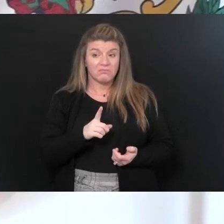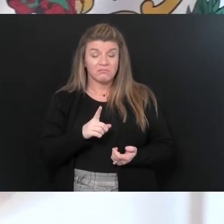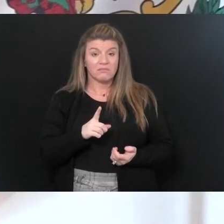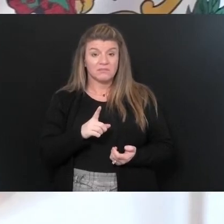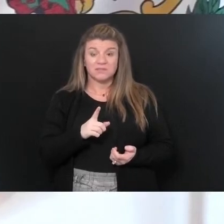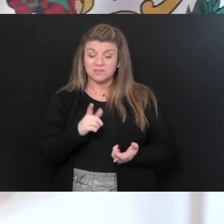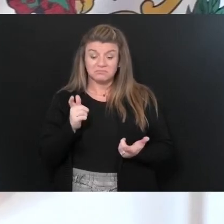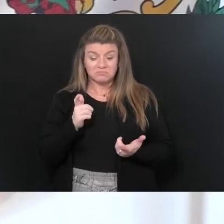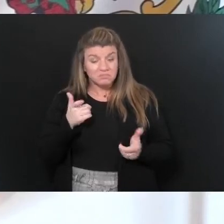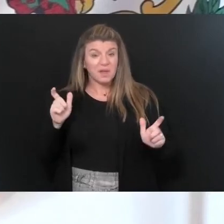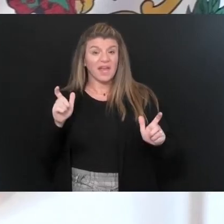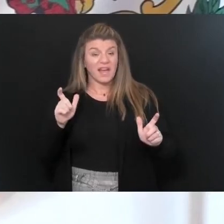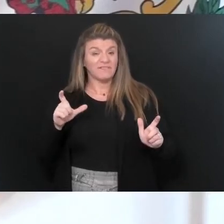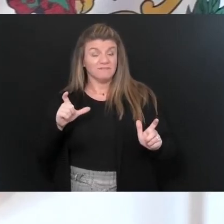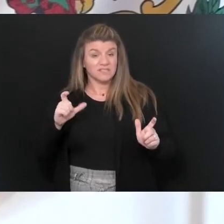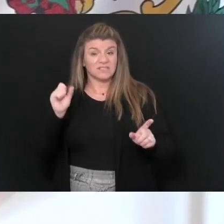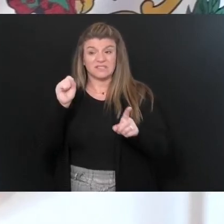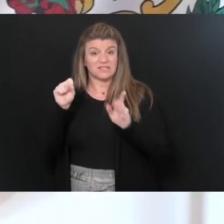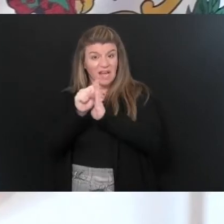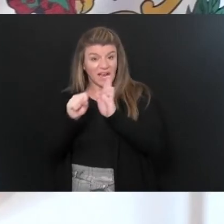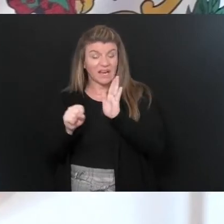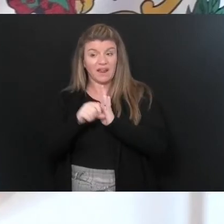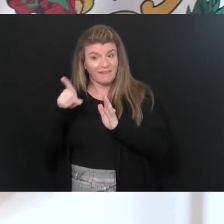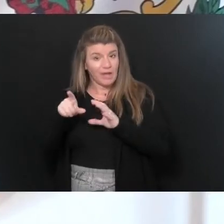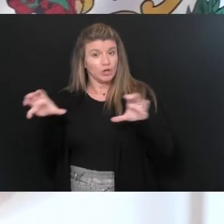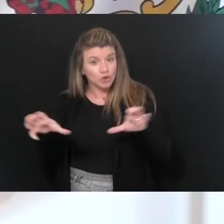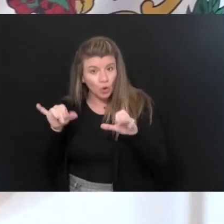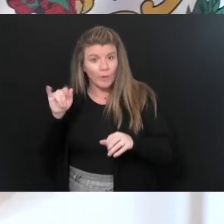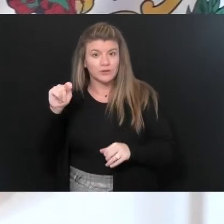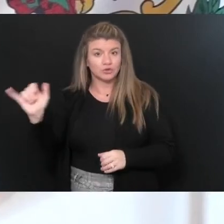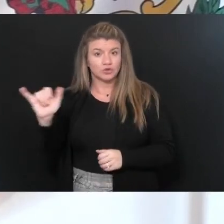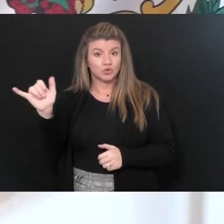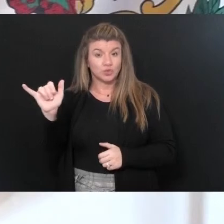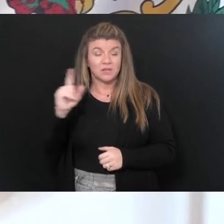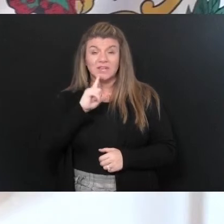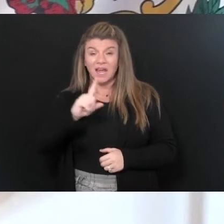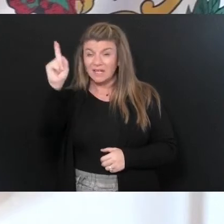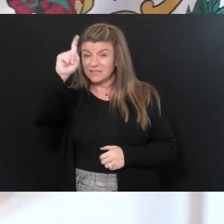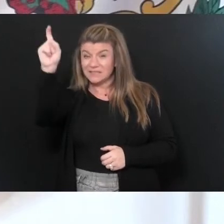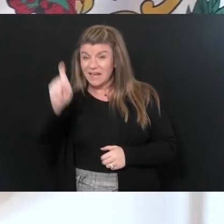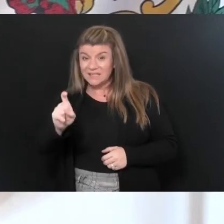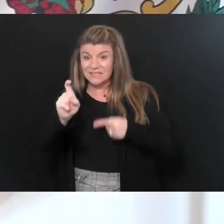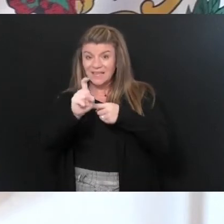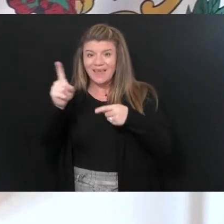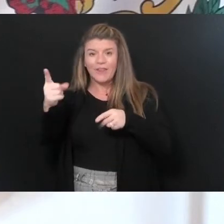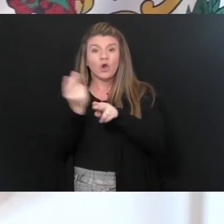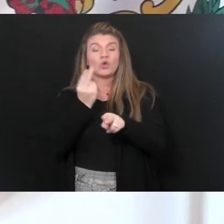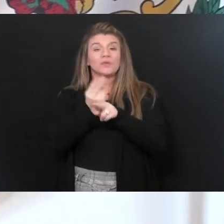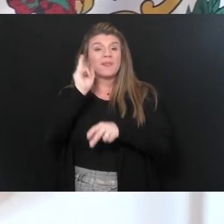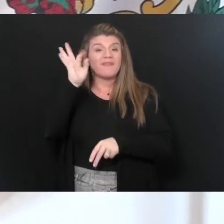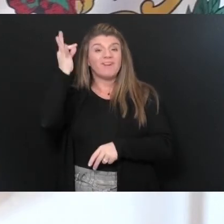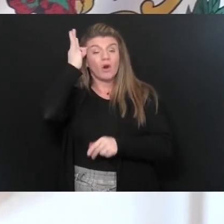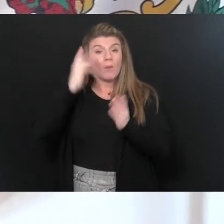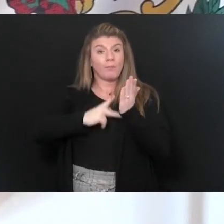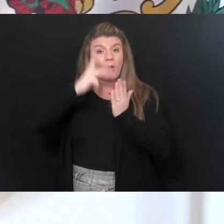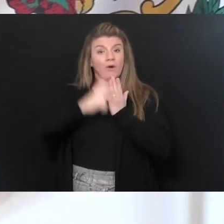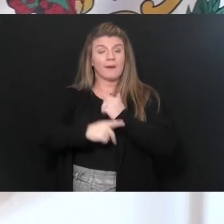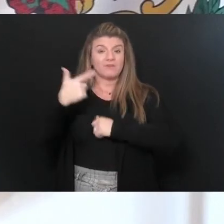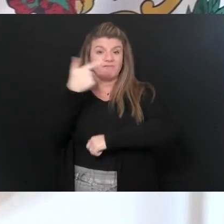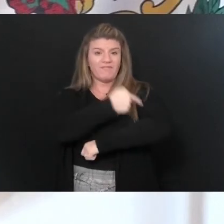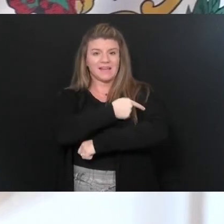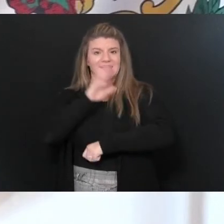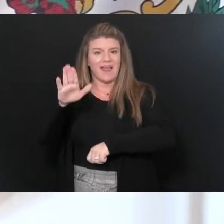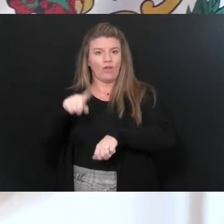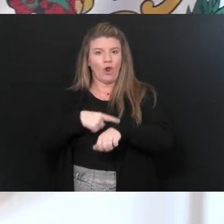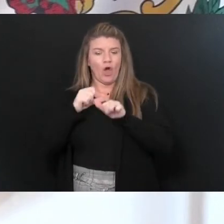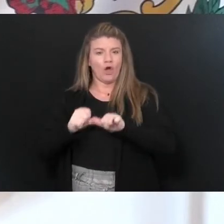novel state. They get it done and everything else, but just think, Texas is using the federal program to vaccinate long-term